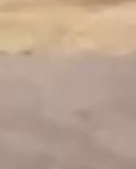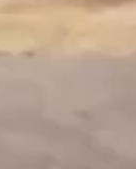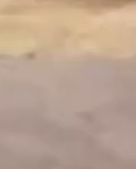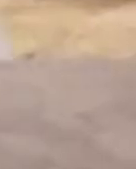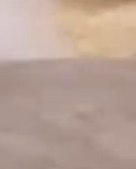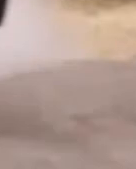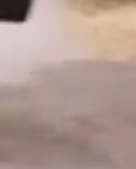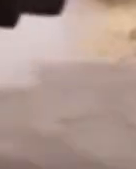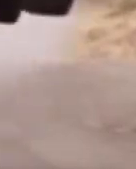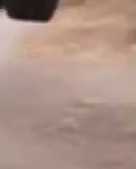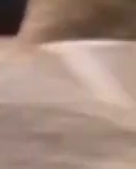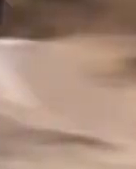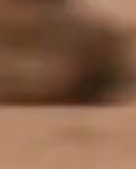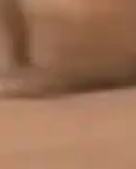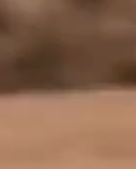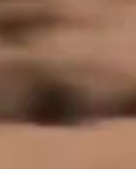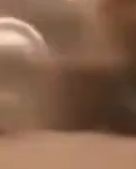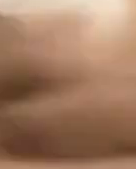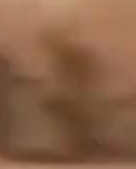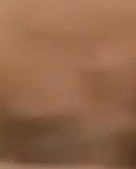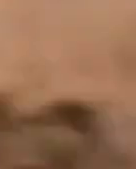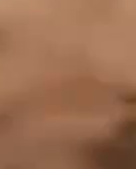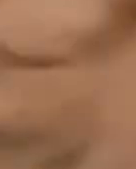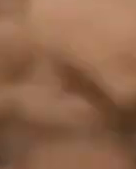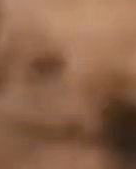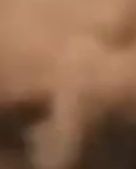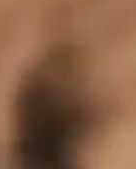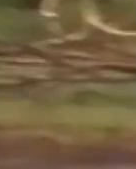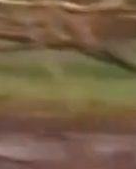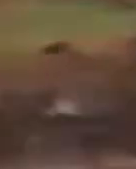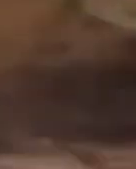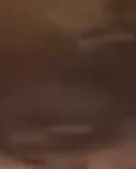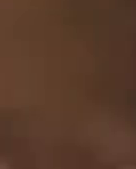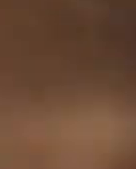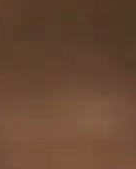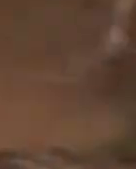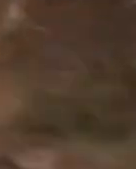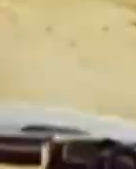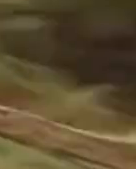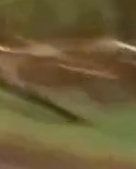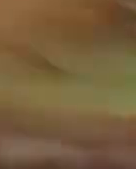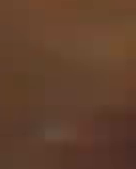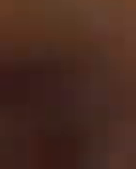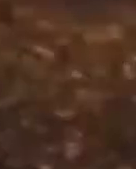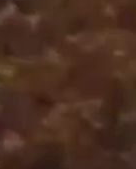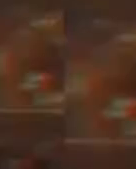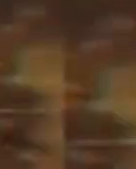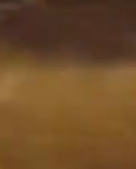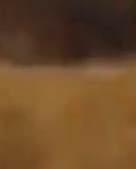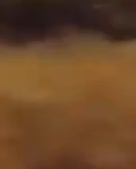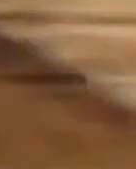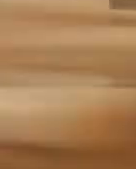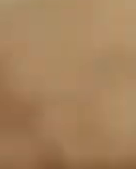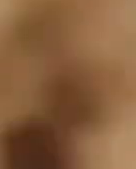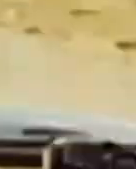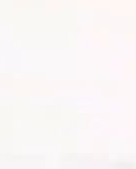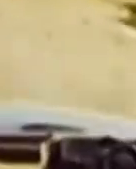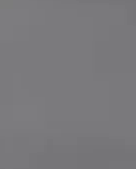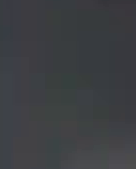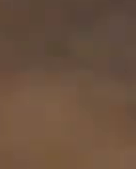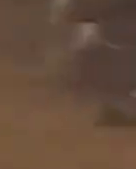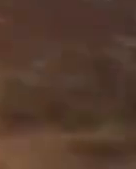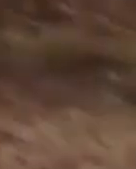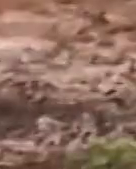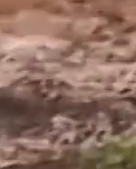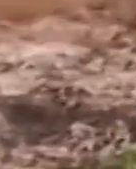on Kenya's rough terrain at breakneck speeds. Experience the thrills, adrenaline,